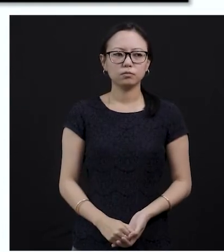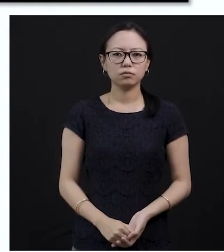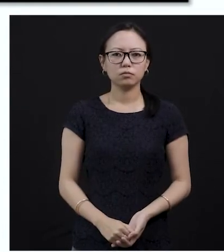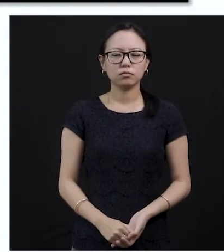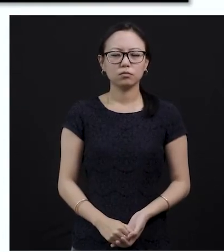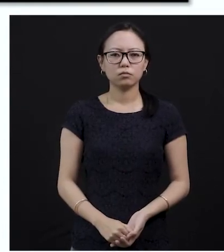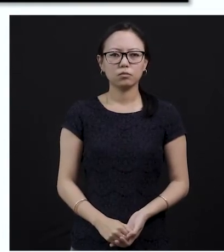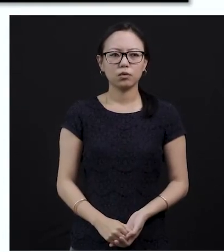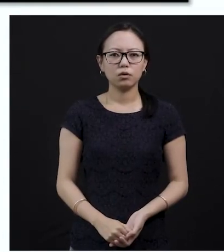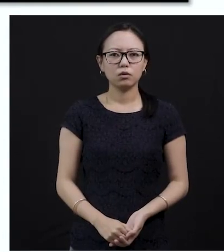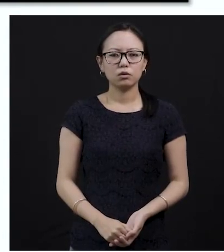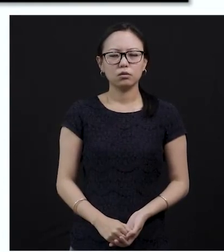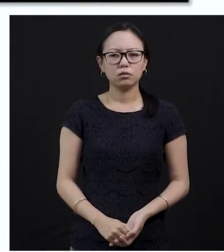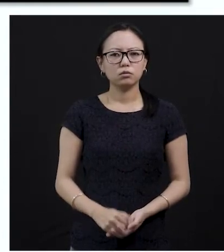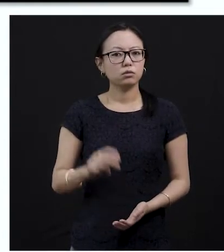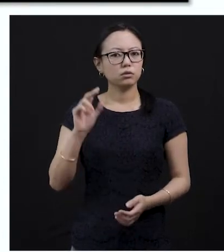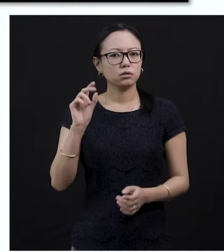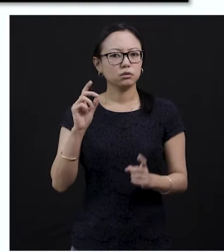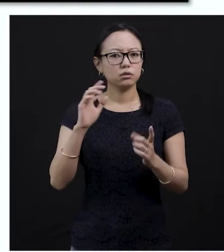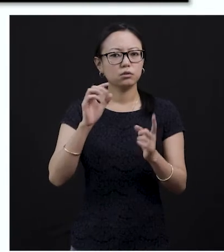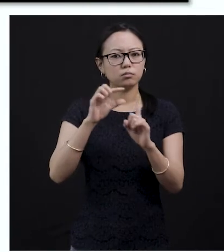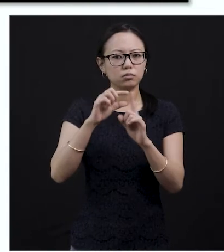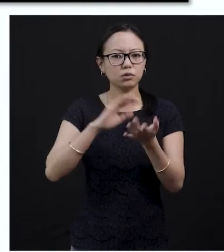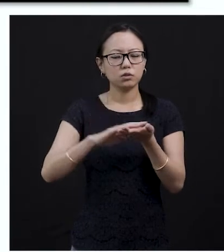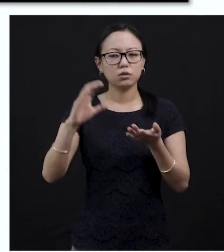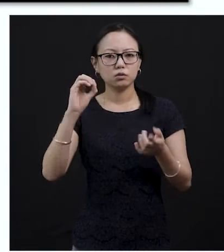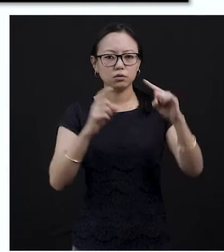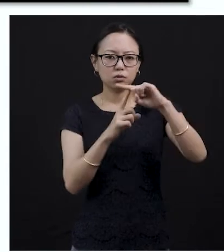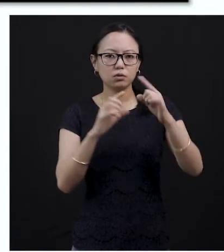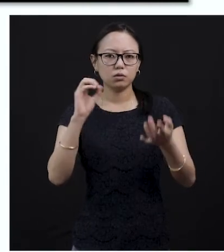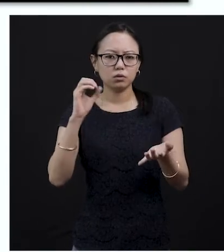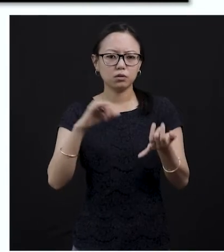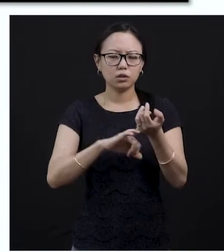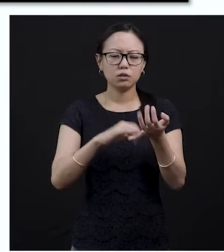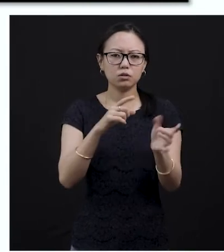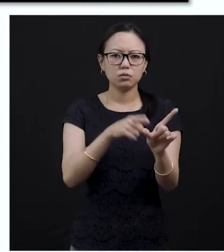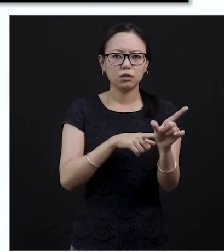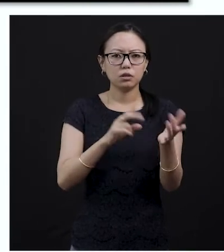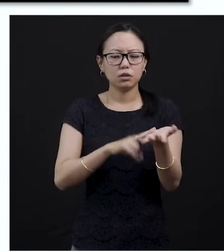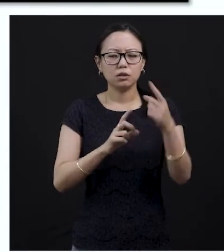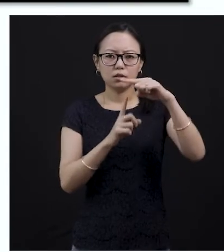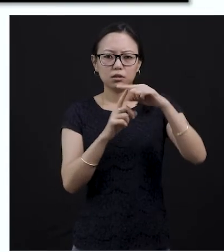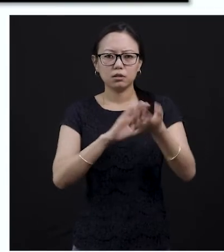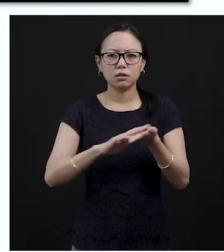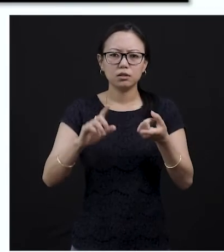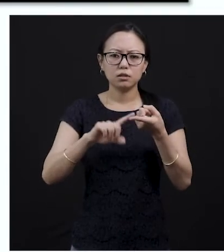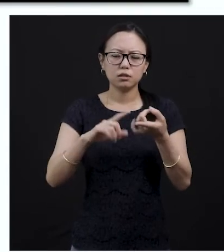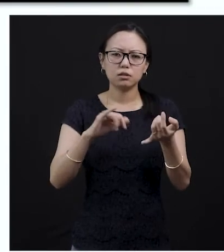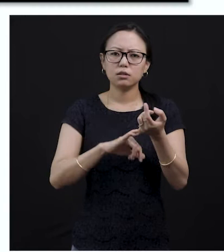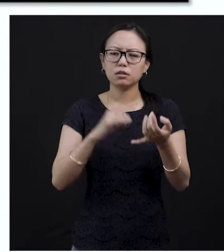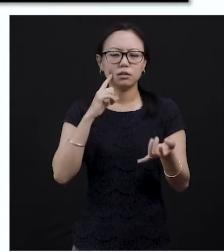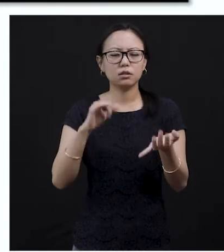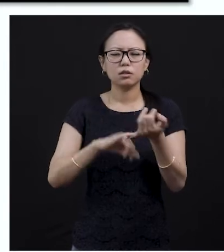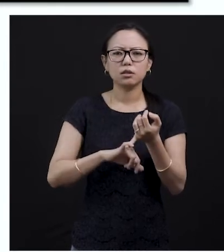one, photosynthesis. Children, what is photosynthesis? Yes, do you remember? Photosynthesis, in your lower classes, you have